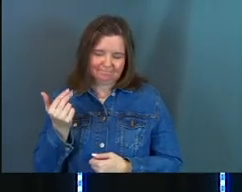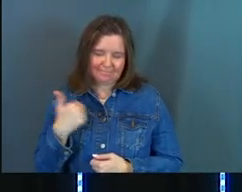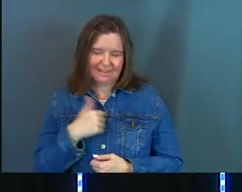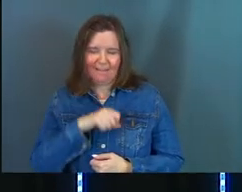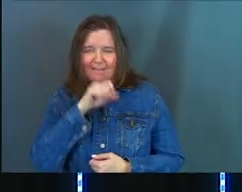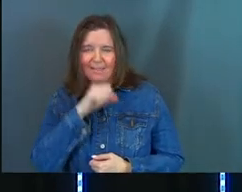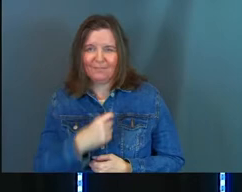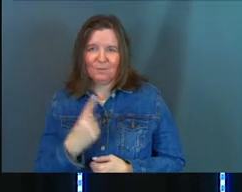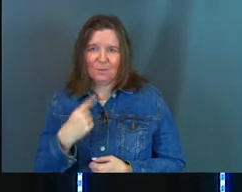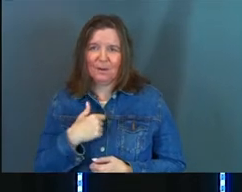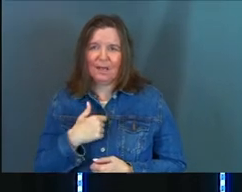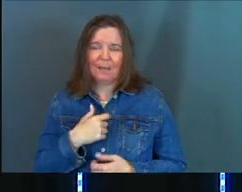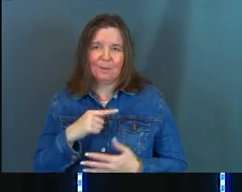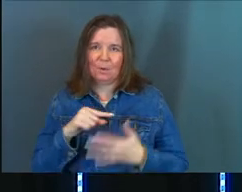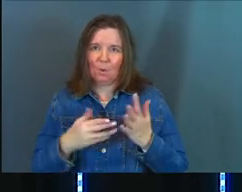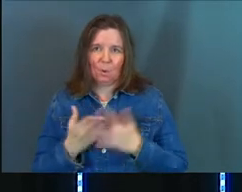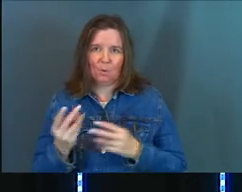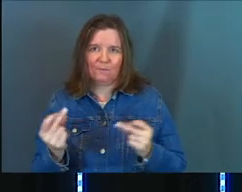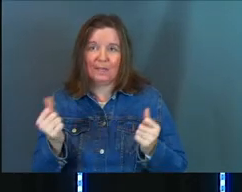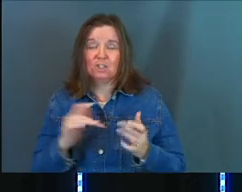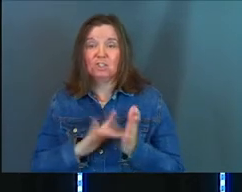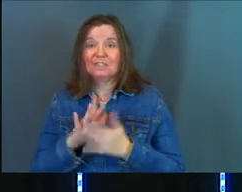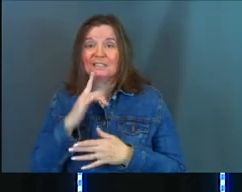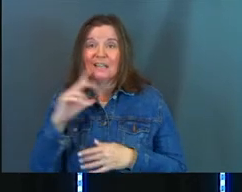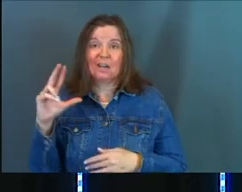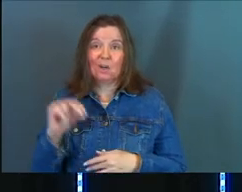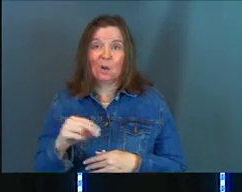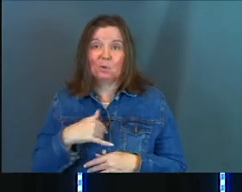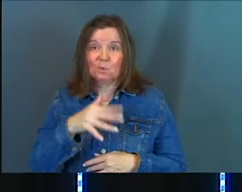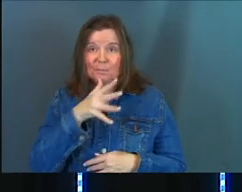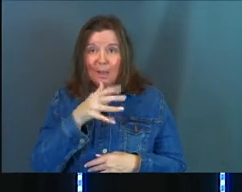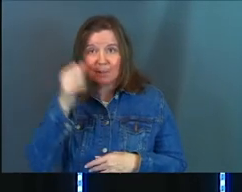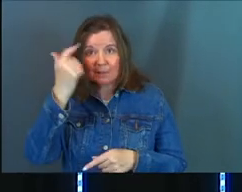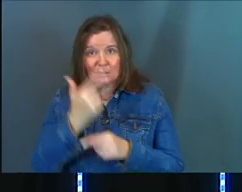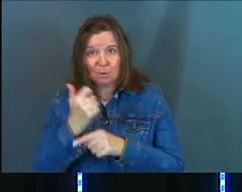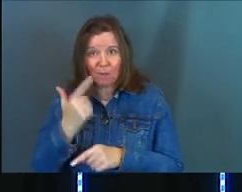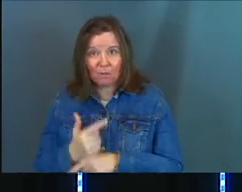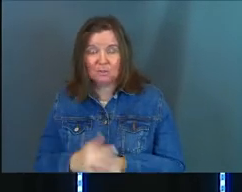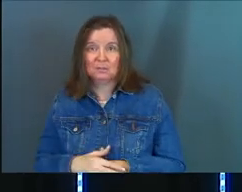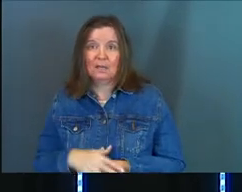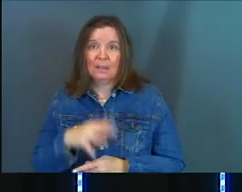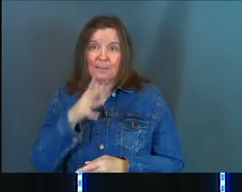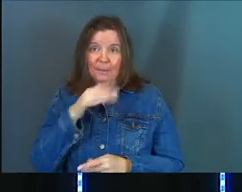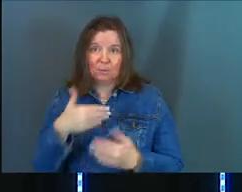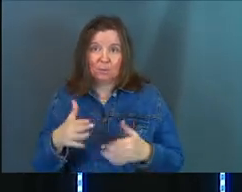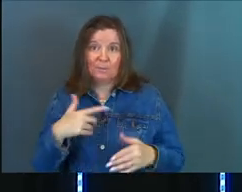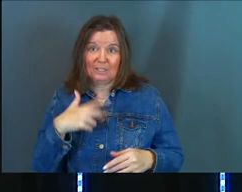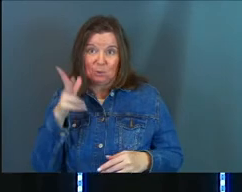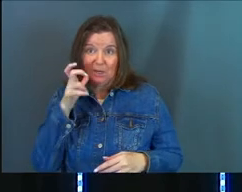I love this one. I'm going to mow through it fast. Jesus said no to his mom and his brothers. Some moms